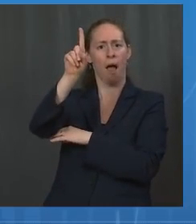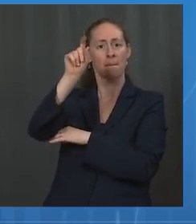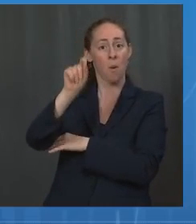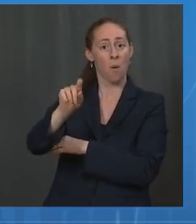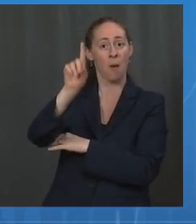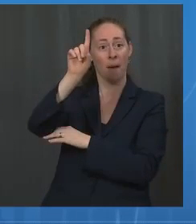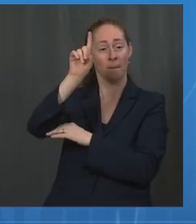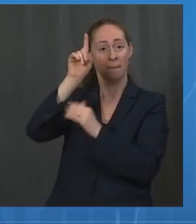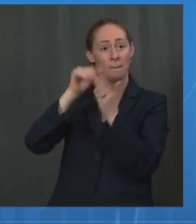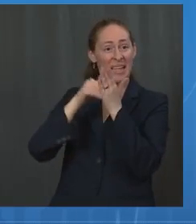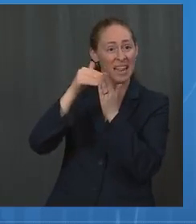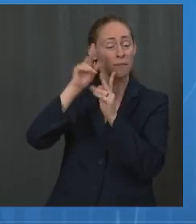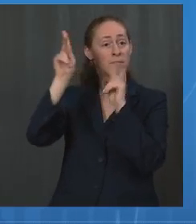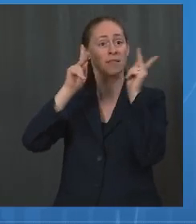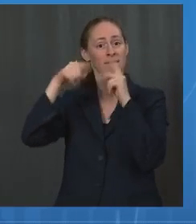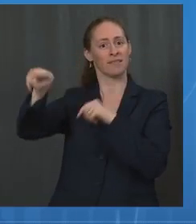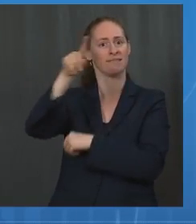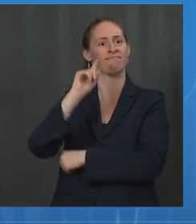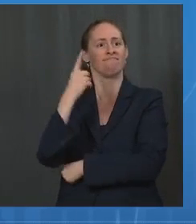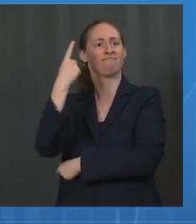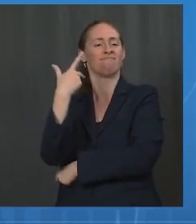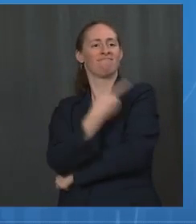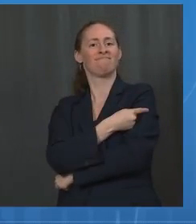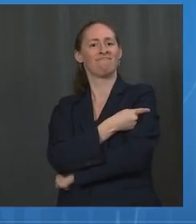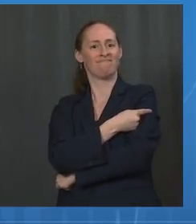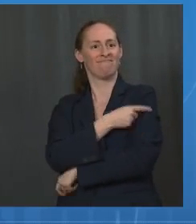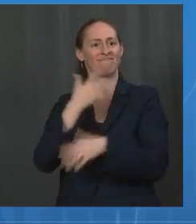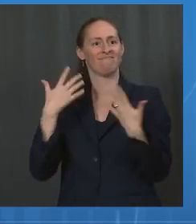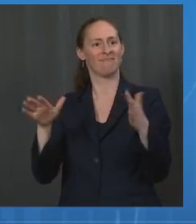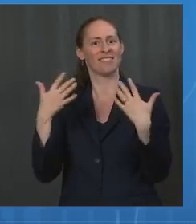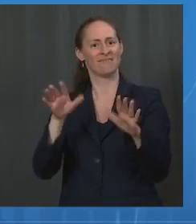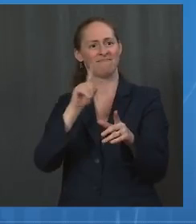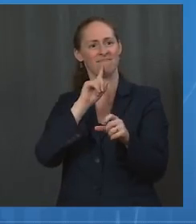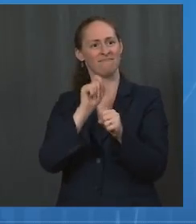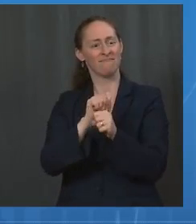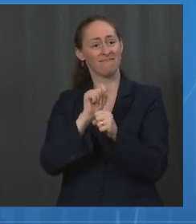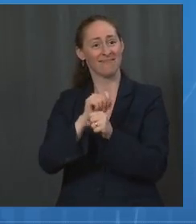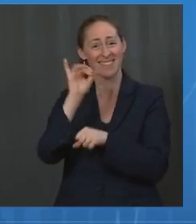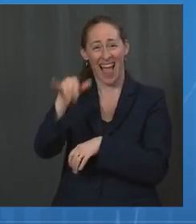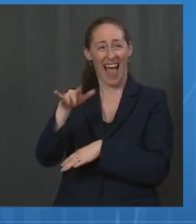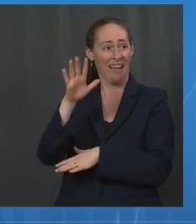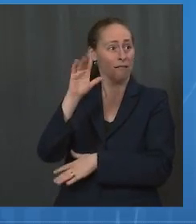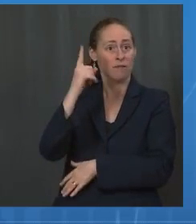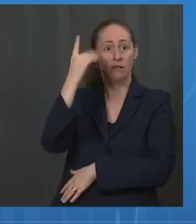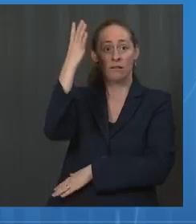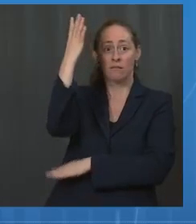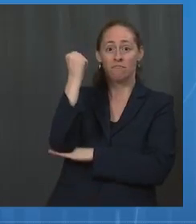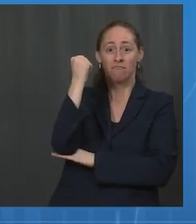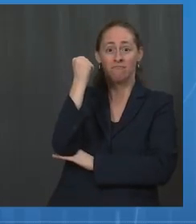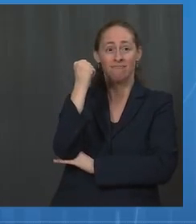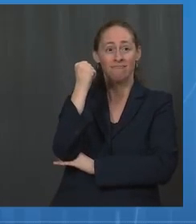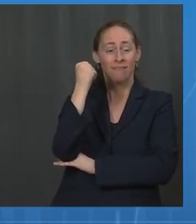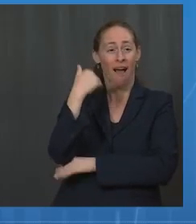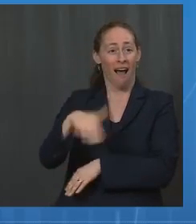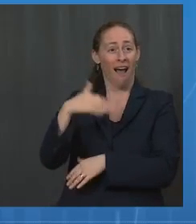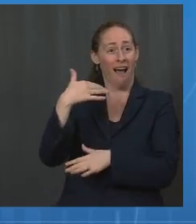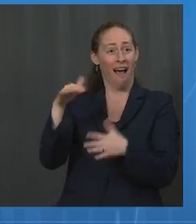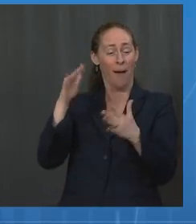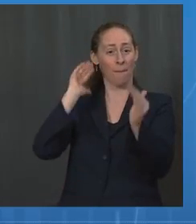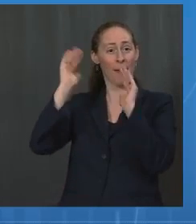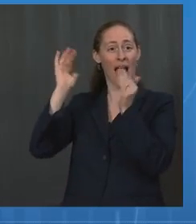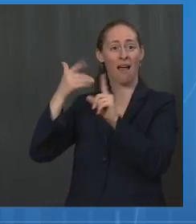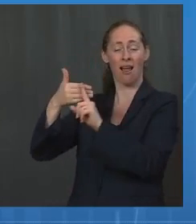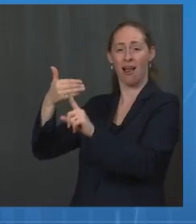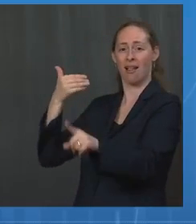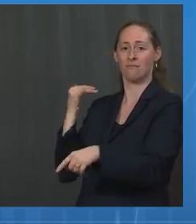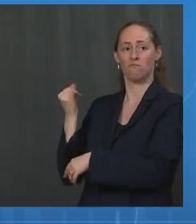arms. 1.1 million shots in arms is the highest single day total since July 3rd,